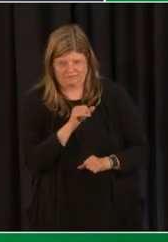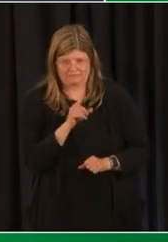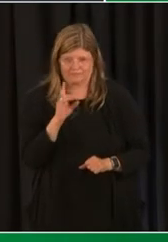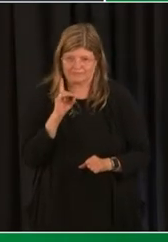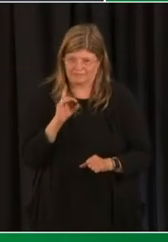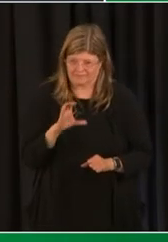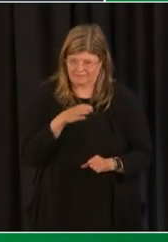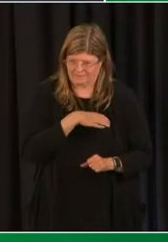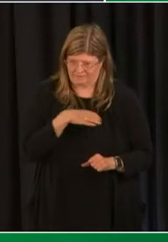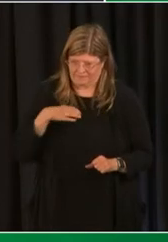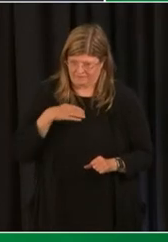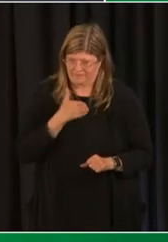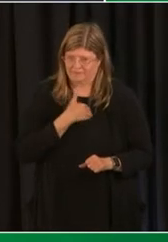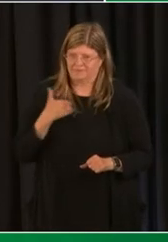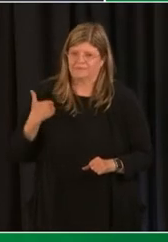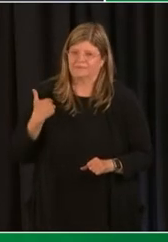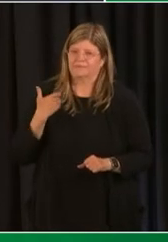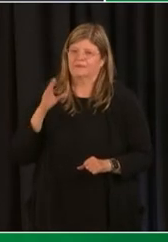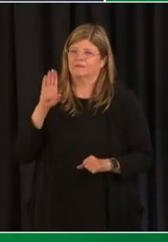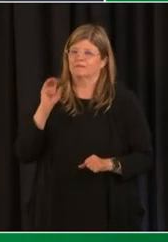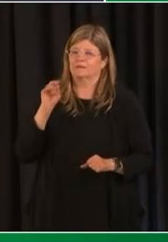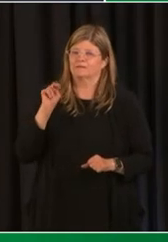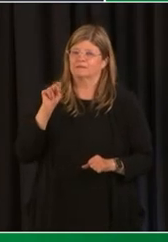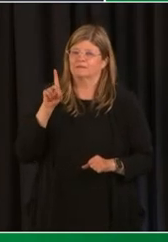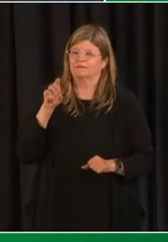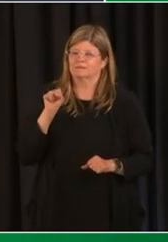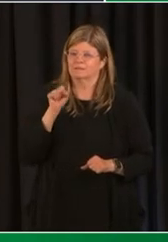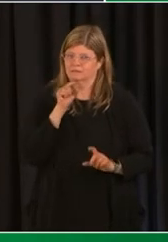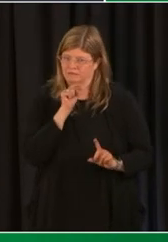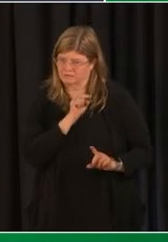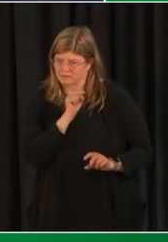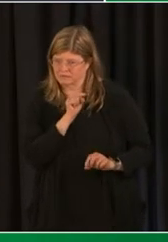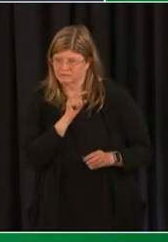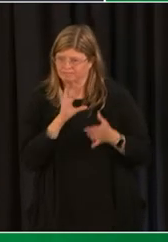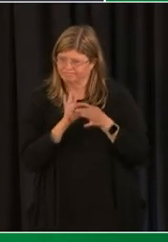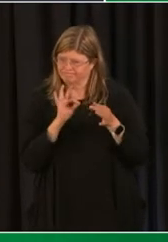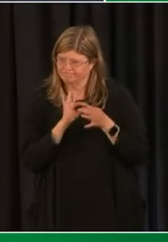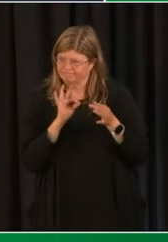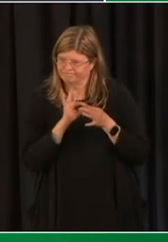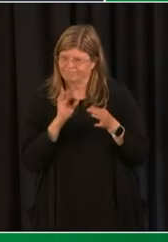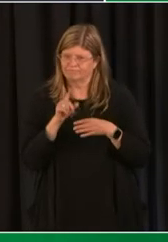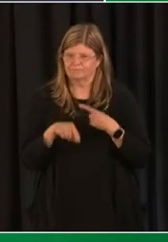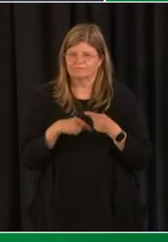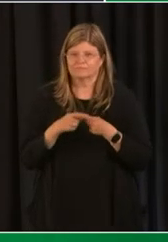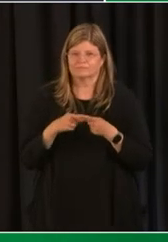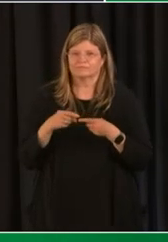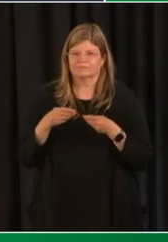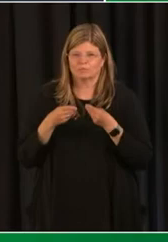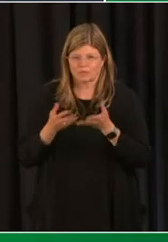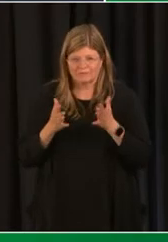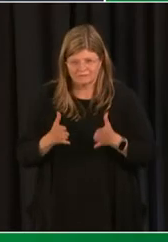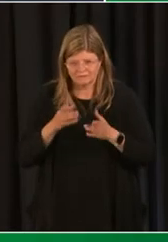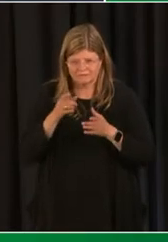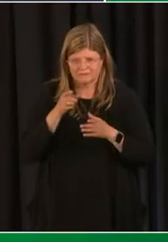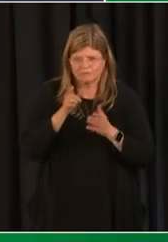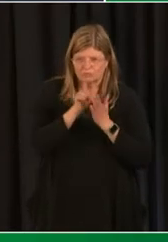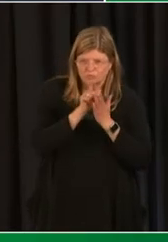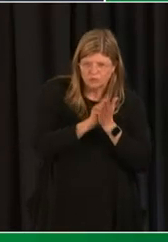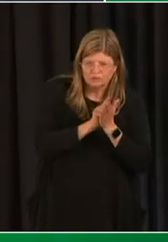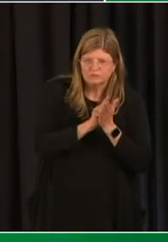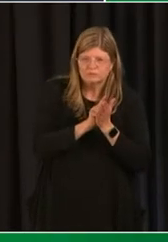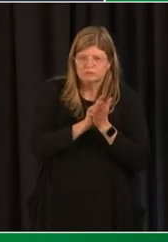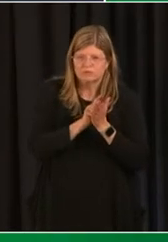Bonds. Councilmember, you had mentioned in your remarks about provisions in the law to